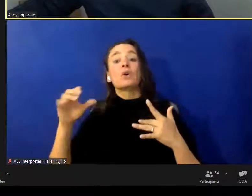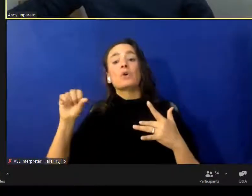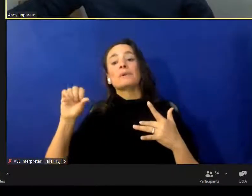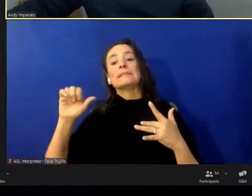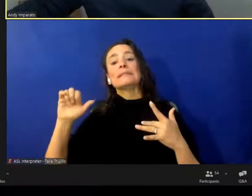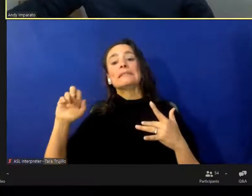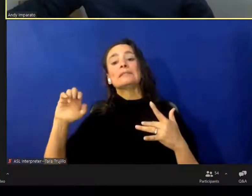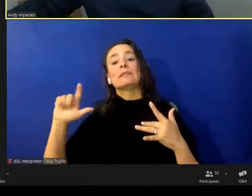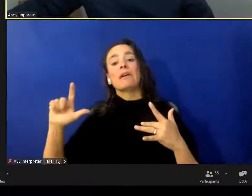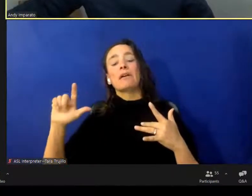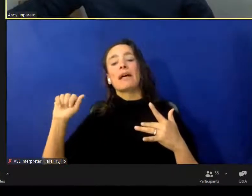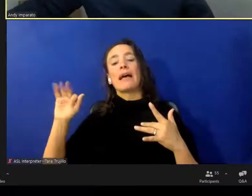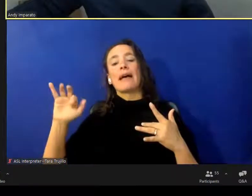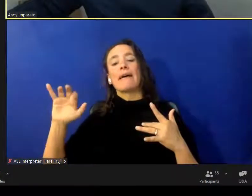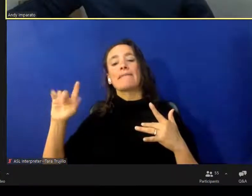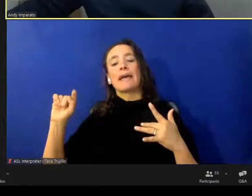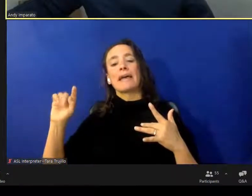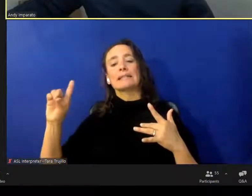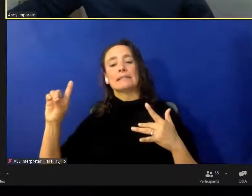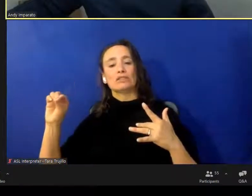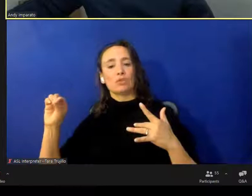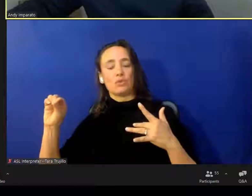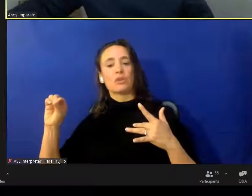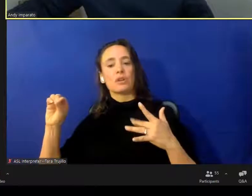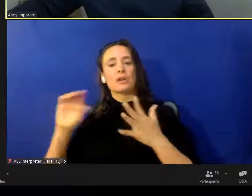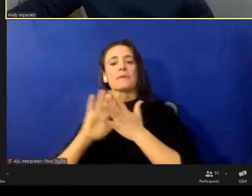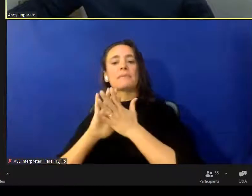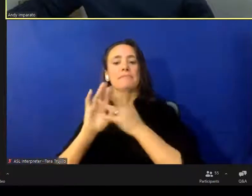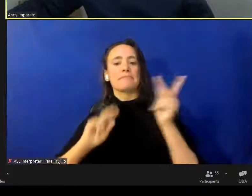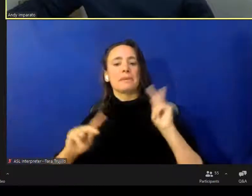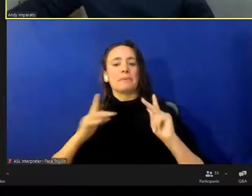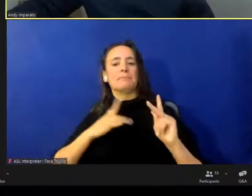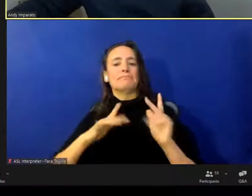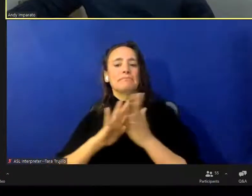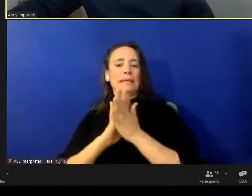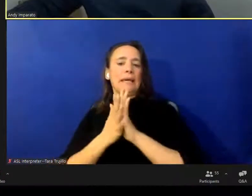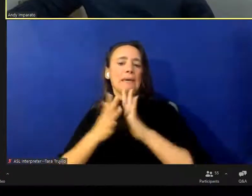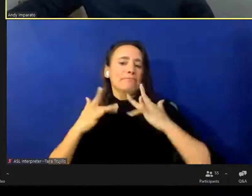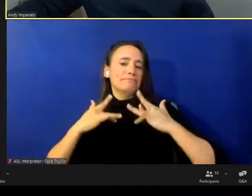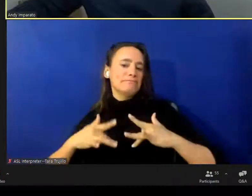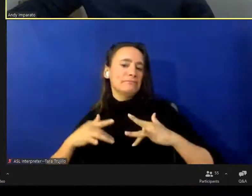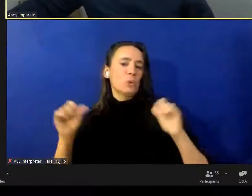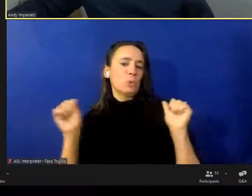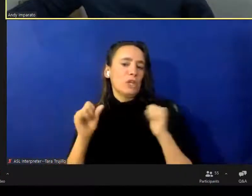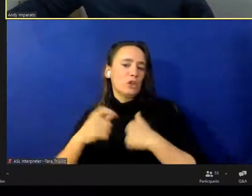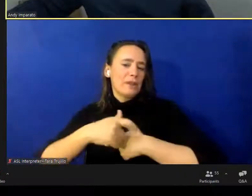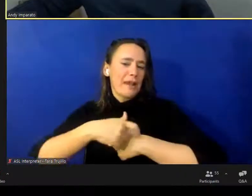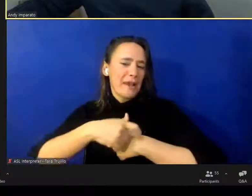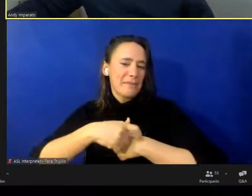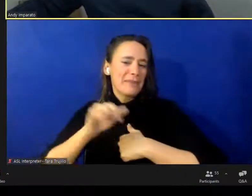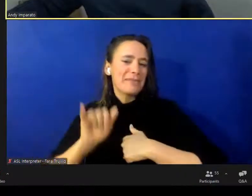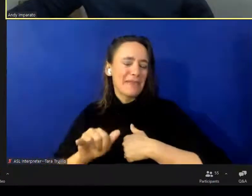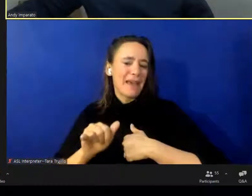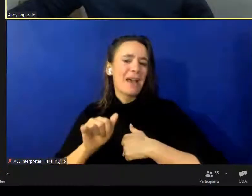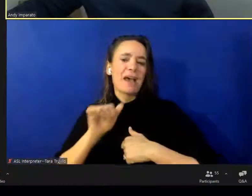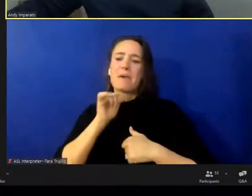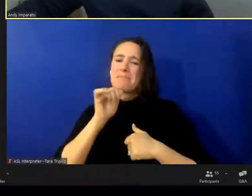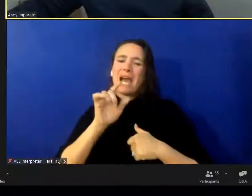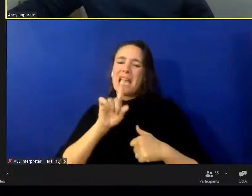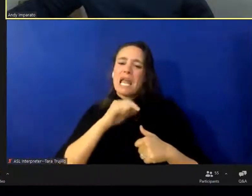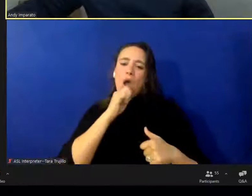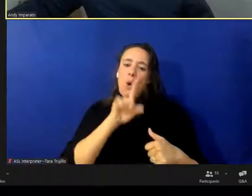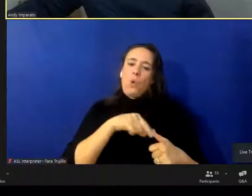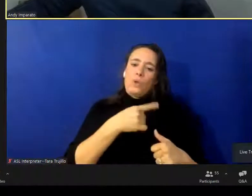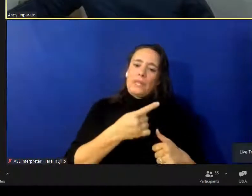generally results in people getting depressed in the wintertime. The reason mine is not just that is that I don't just get depressed in